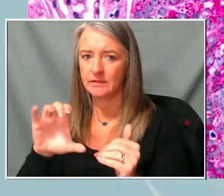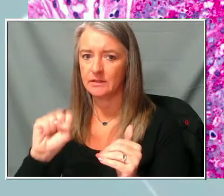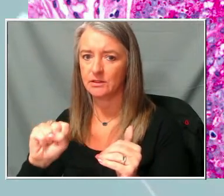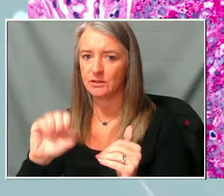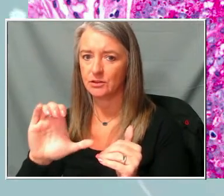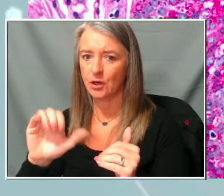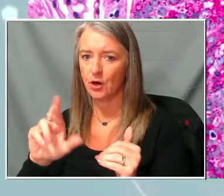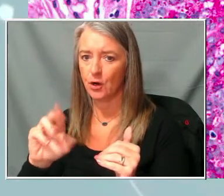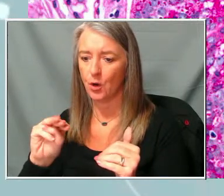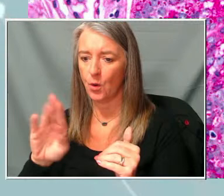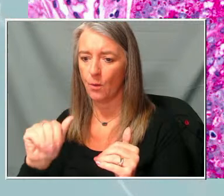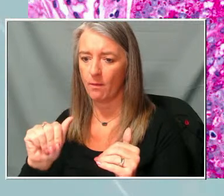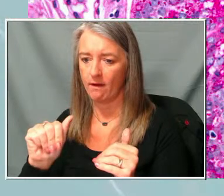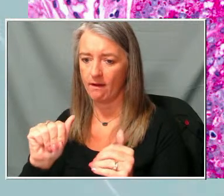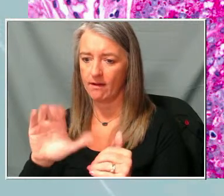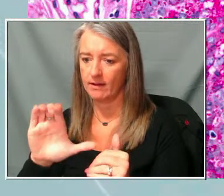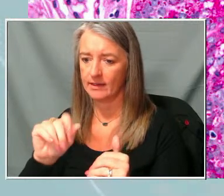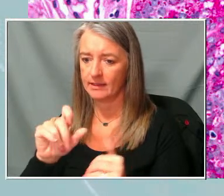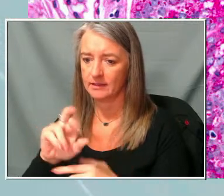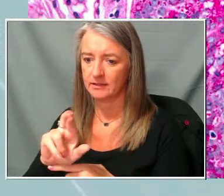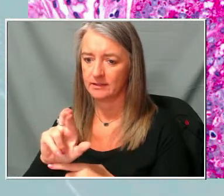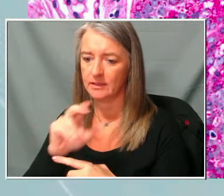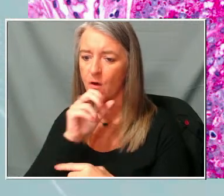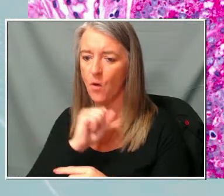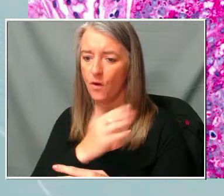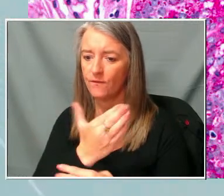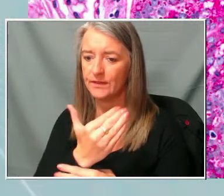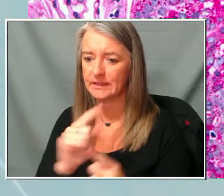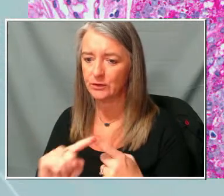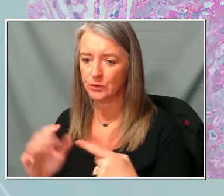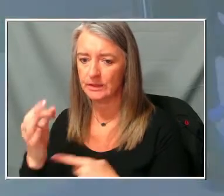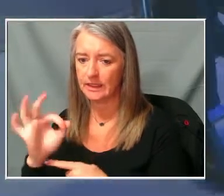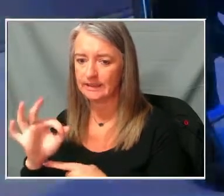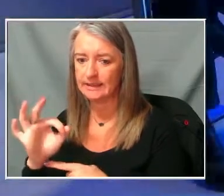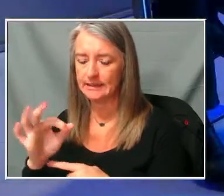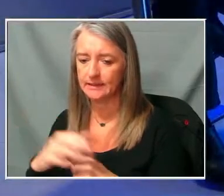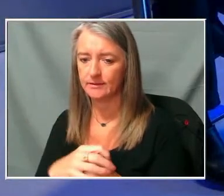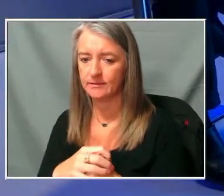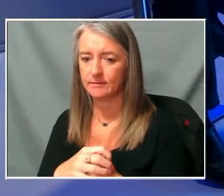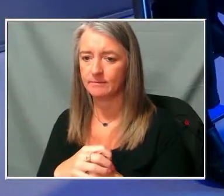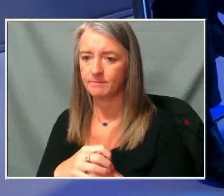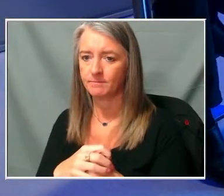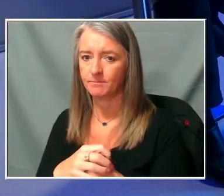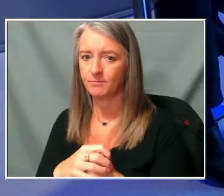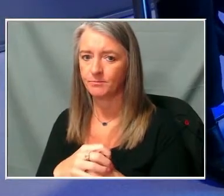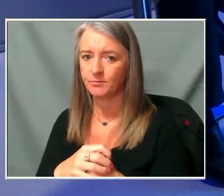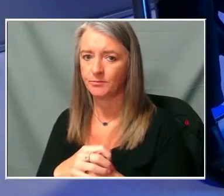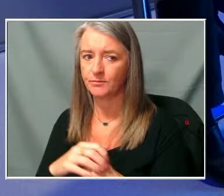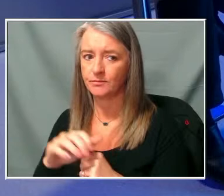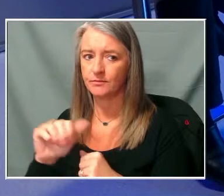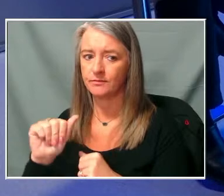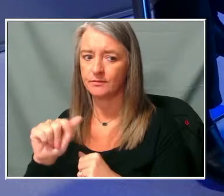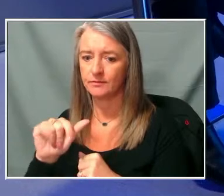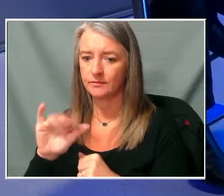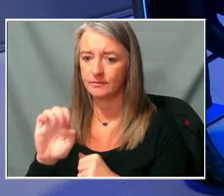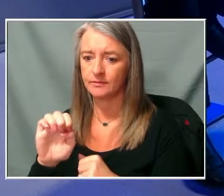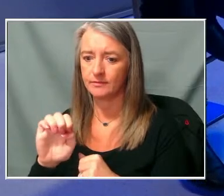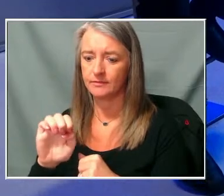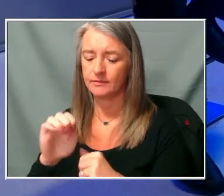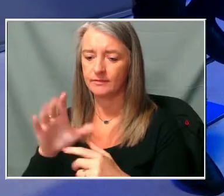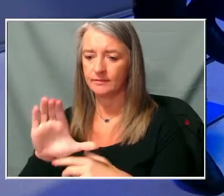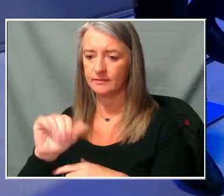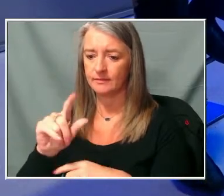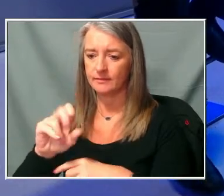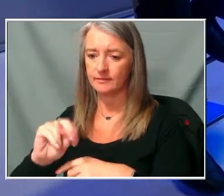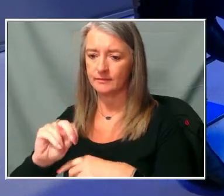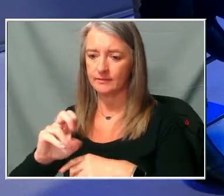million people aged 15 to 19. So let's get to our guest. Alex Dinkel is a cancer survivor who now works